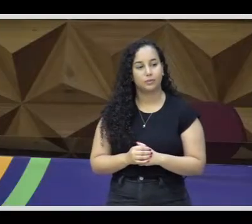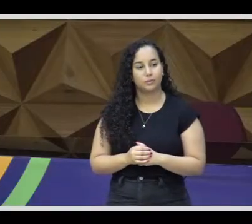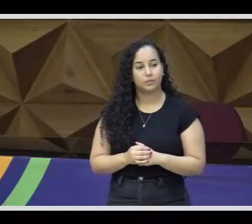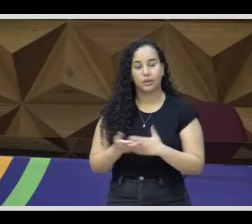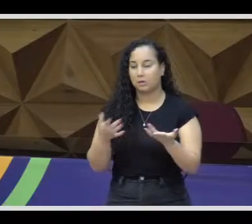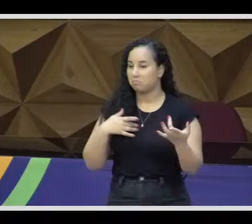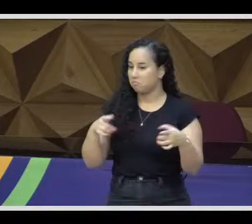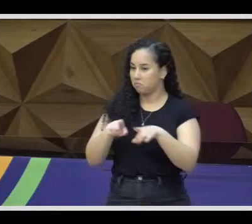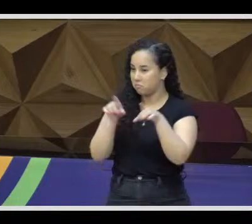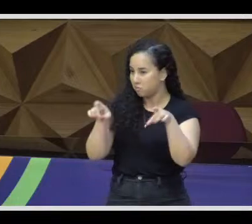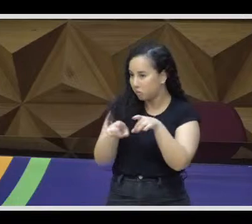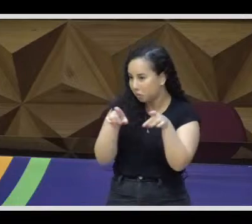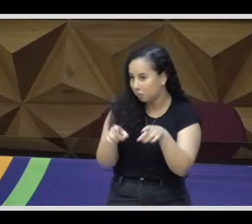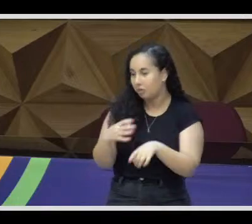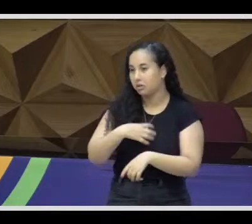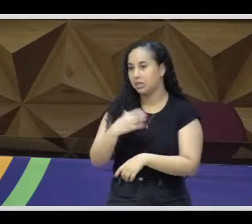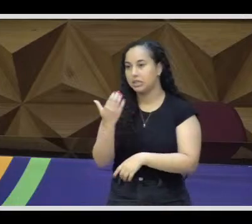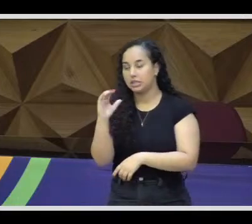computer scientists,